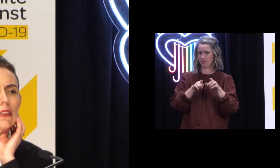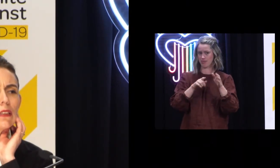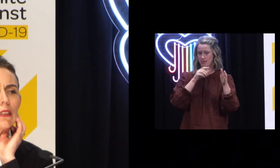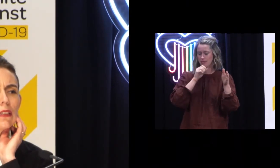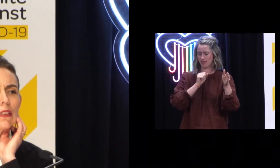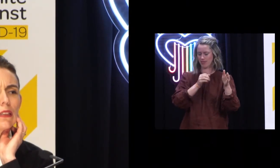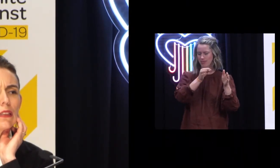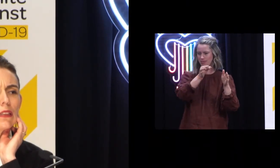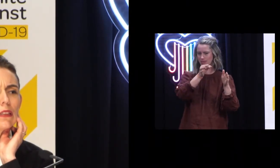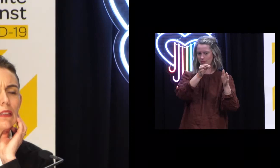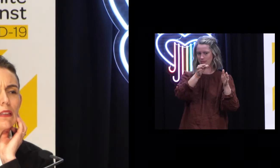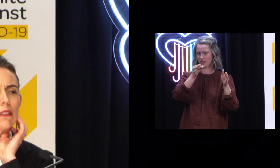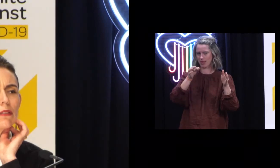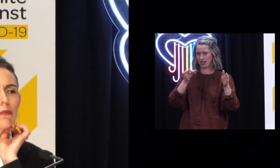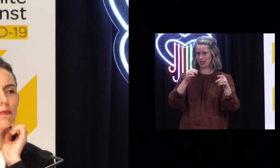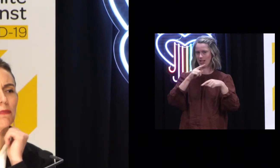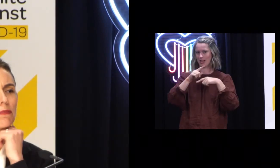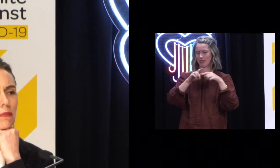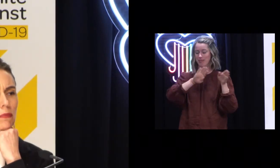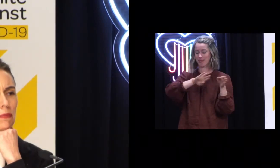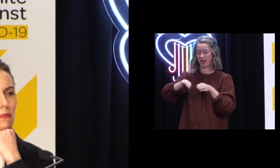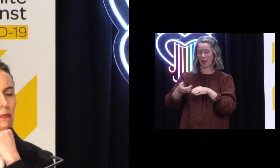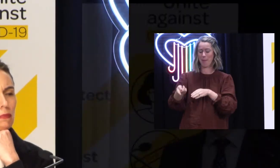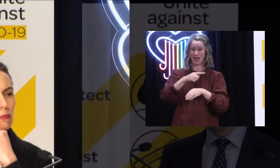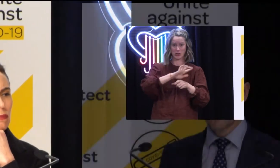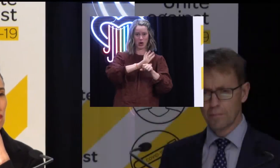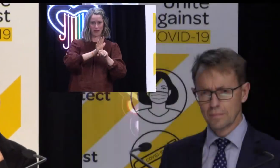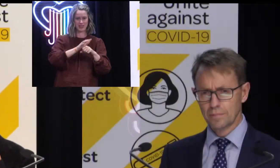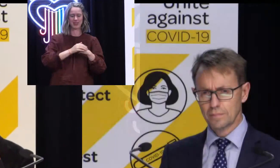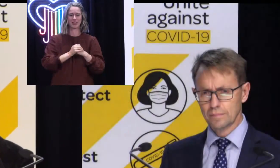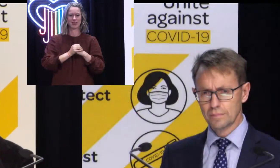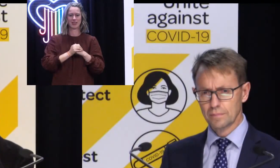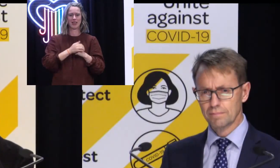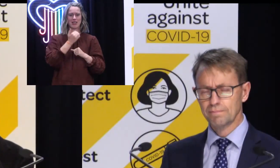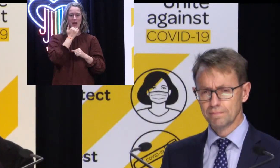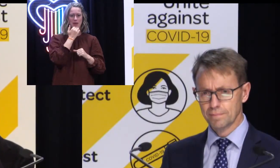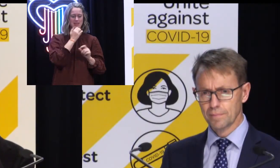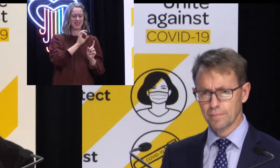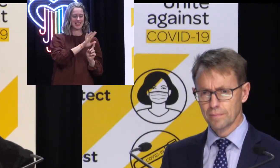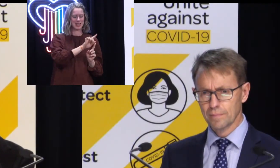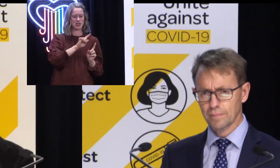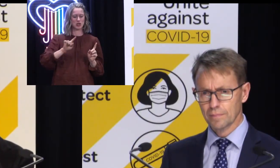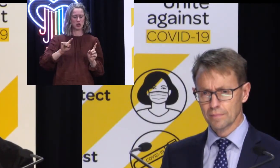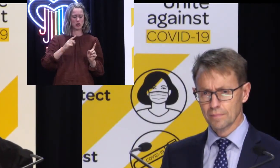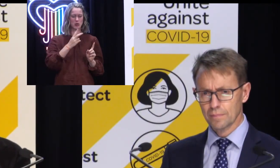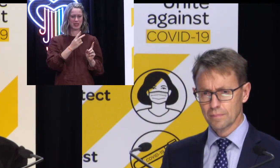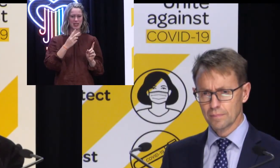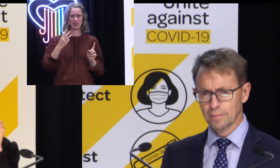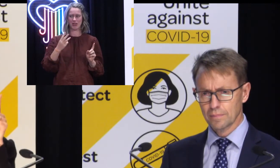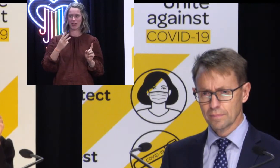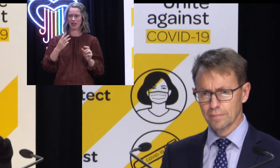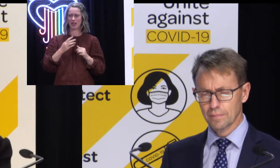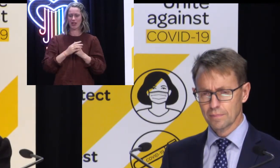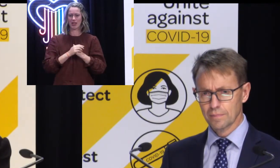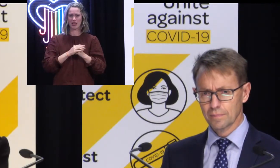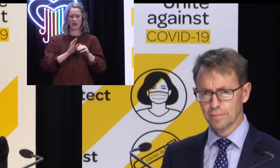fortnight have been stuck between about 10 and 33. There have no doubt been less cases in the community. Well, you cut it. I mean, I would have called it